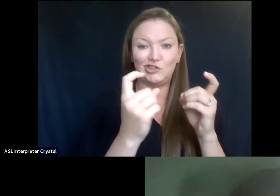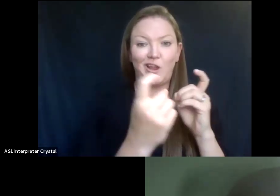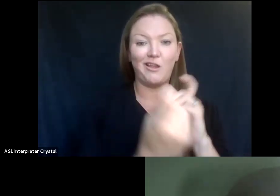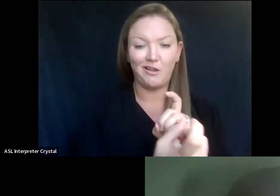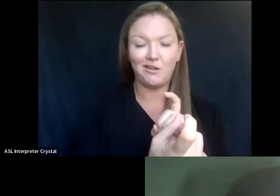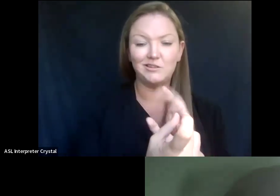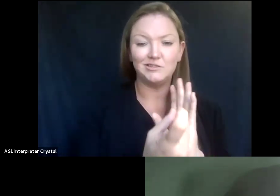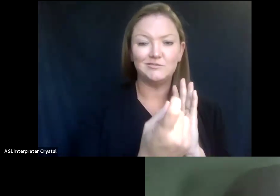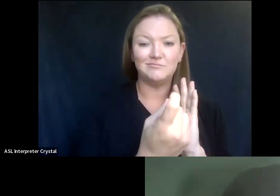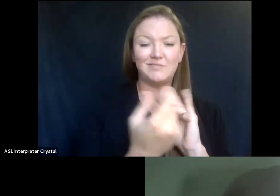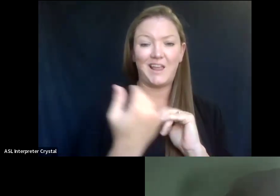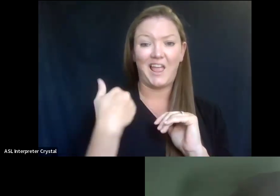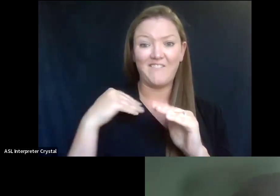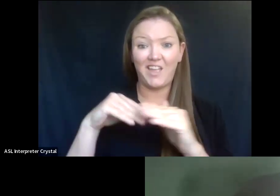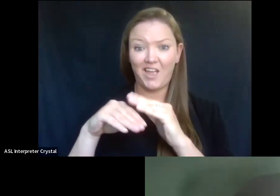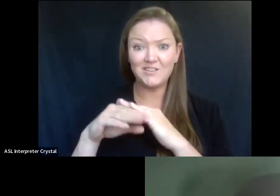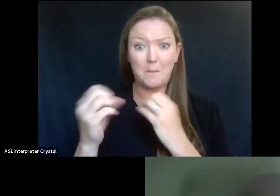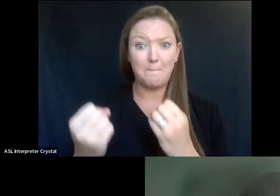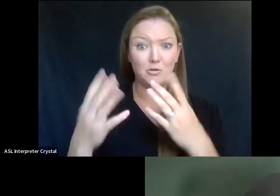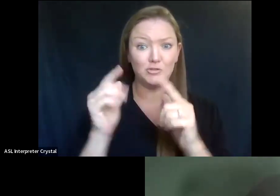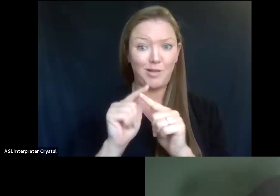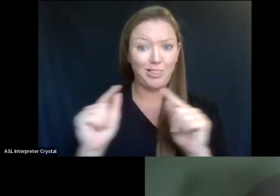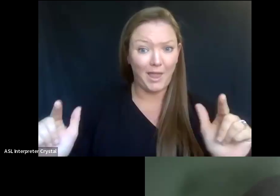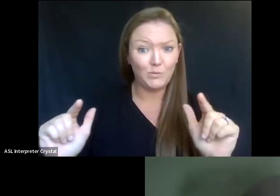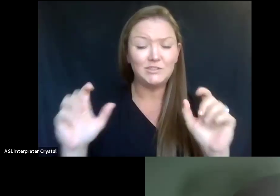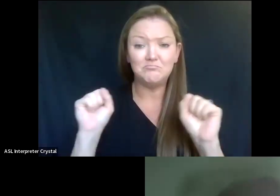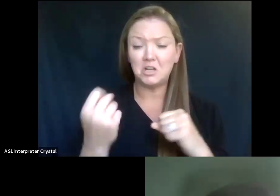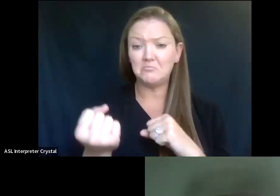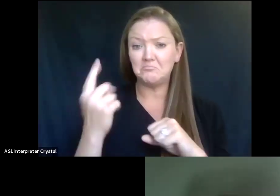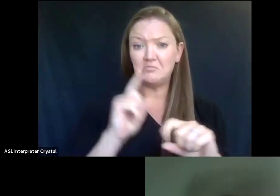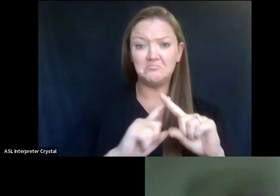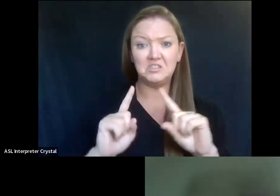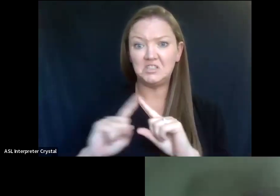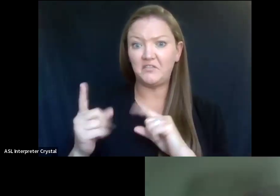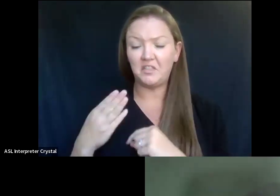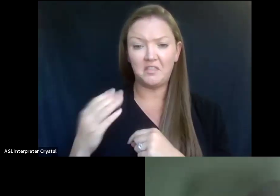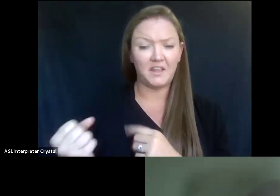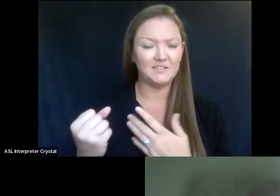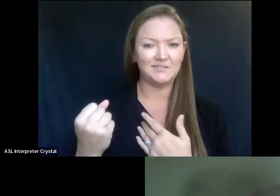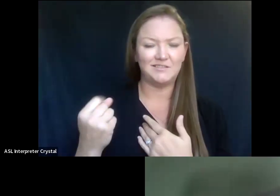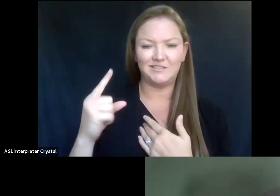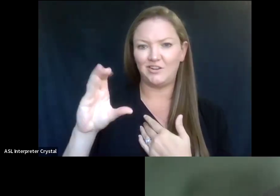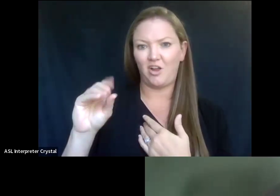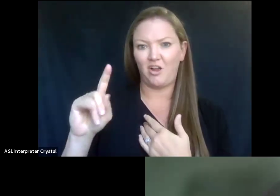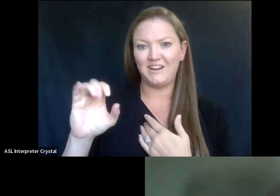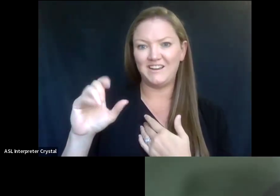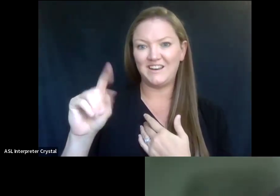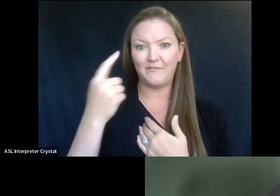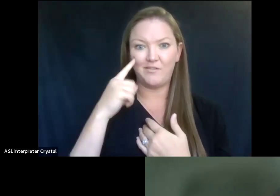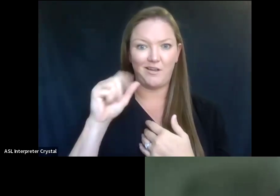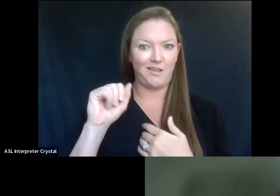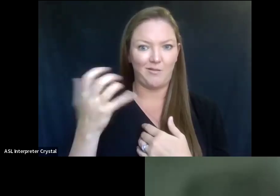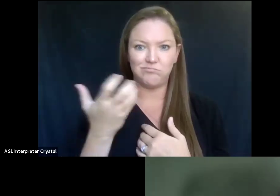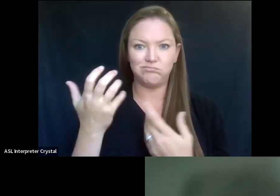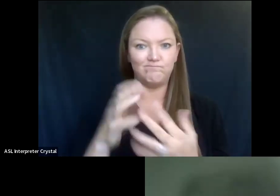having access to multiple languages, to understanding different contexts, to nuances. I mean, context in AI is everything. It really